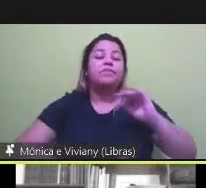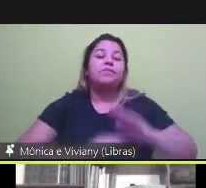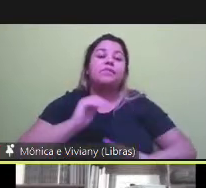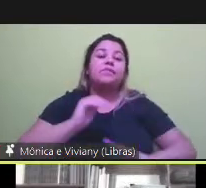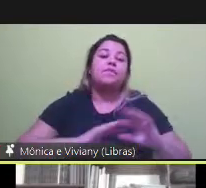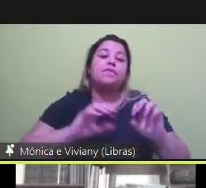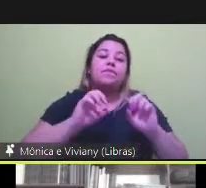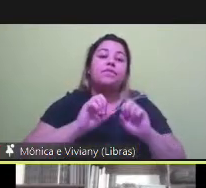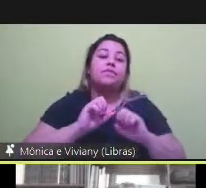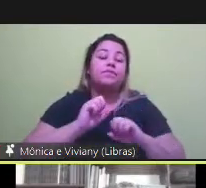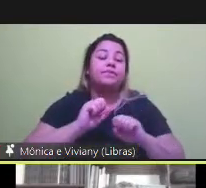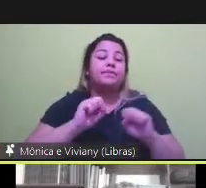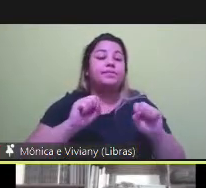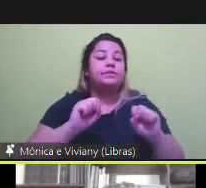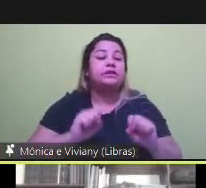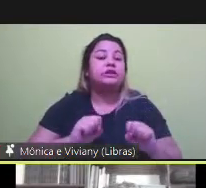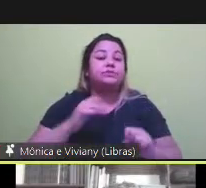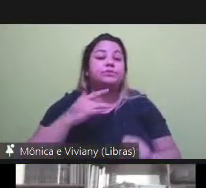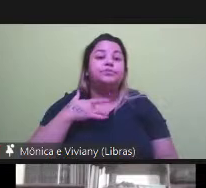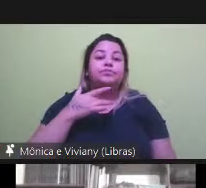healthcare professional. Thank you very much.